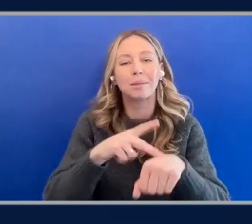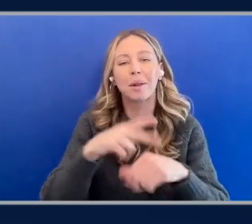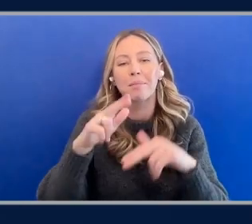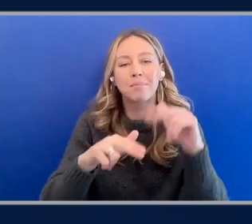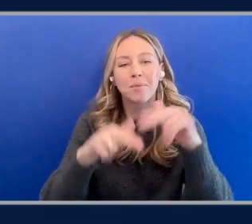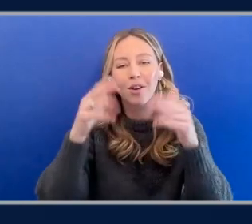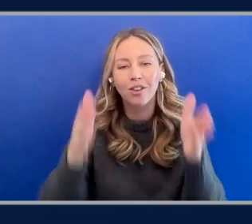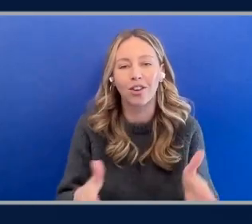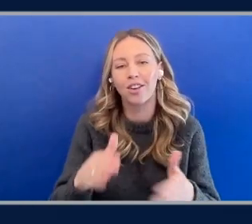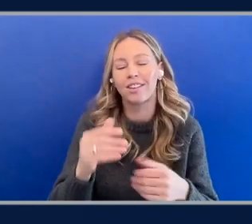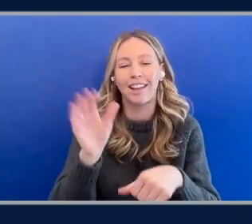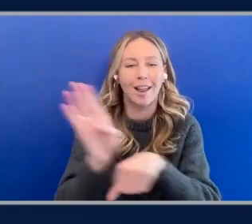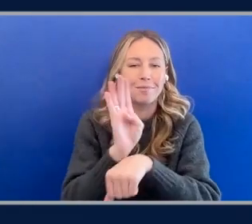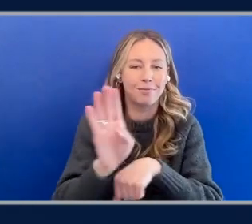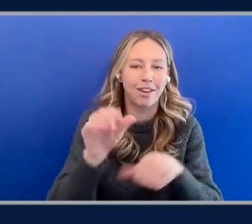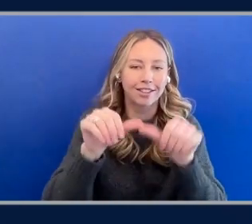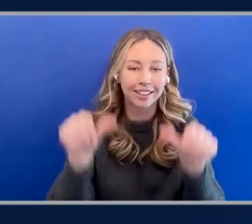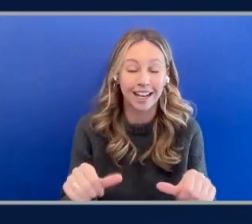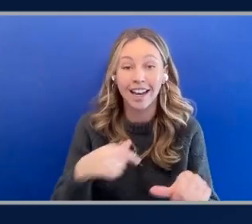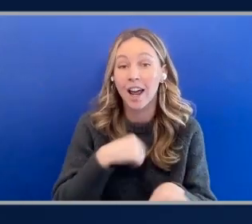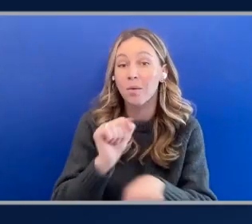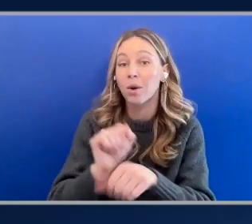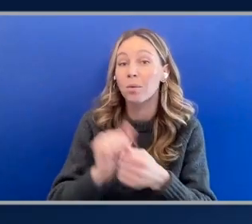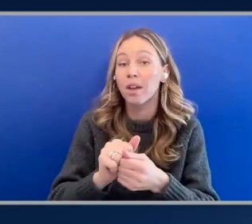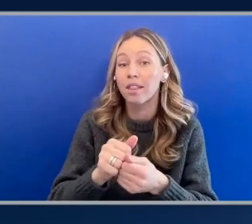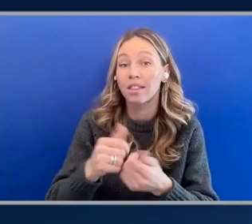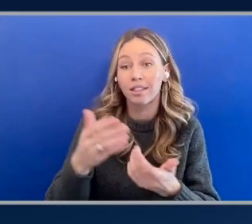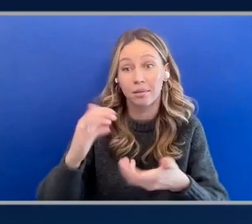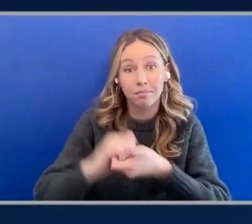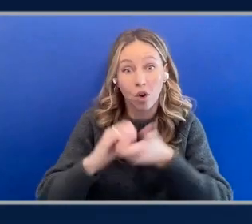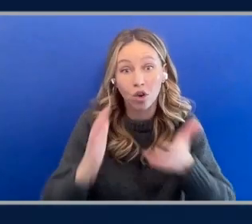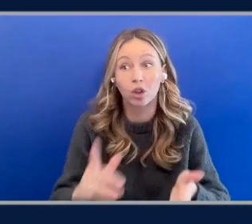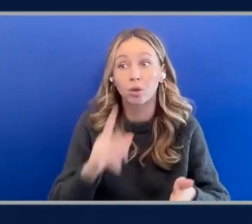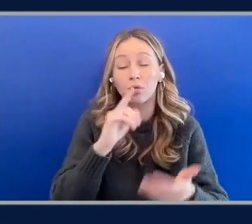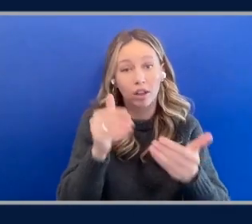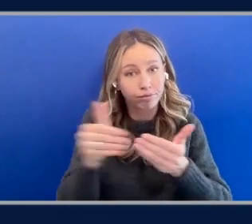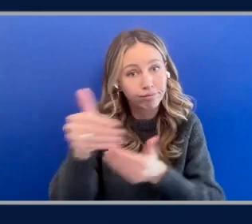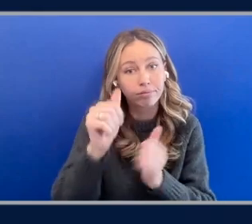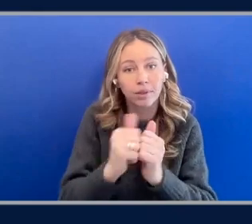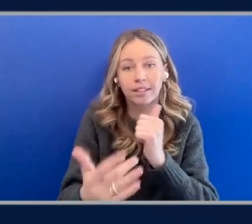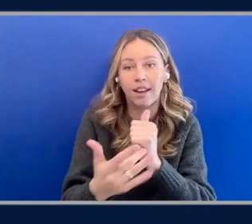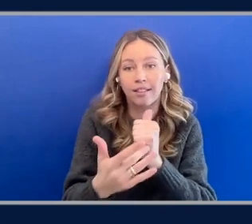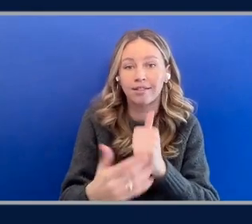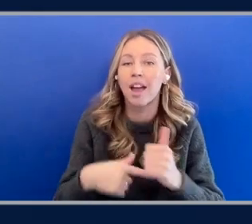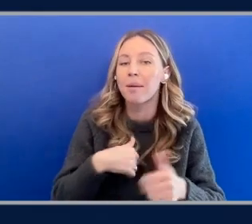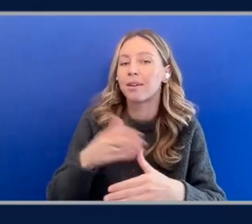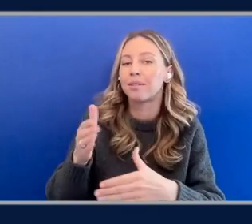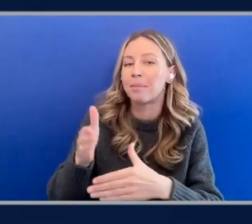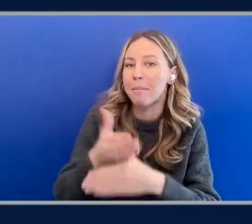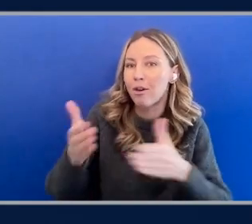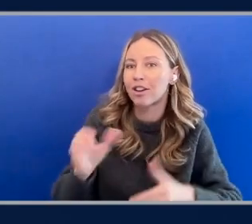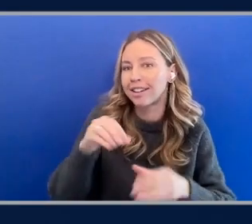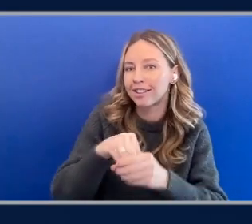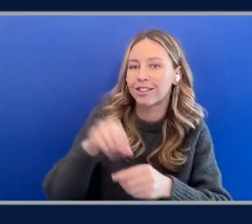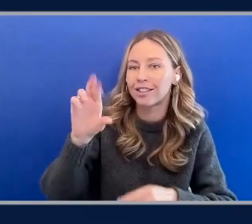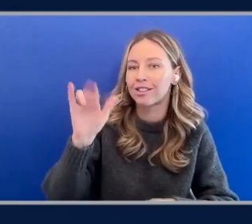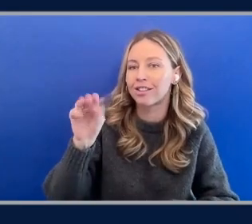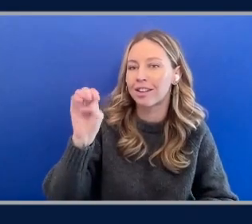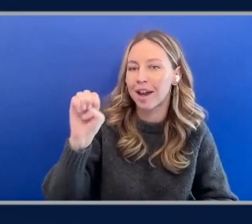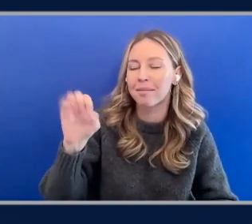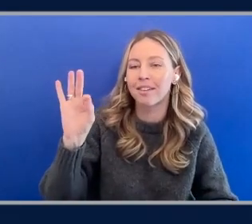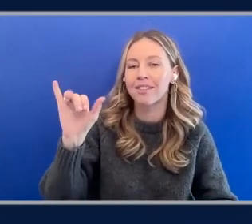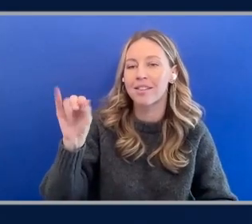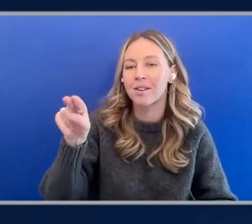here, and I dabble a lot with partners, especially those on the cutting edge of technology. Joined by my partner in crime, Fiona. Say hey. Absolutely. Hi, everyone. My name is